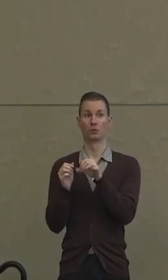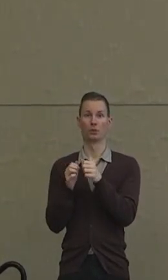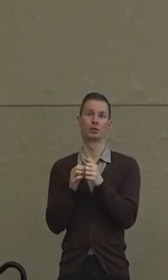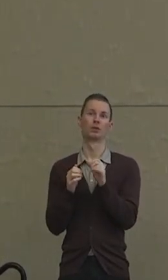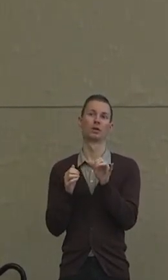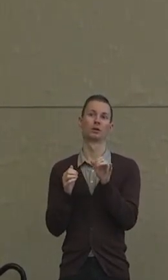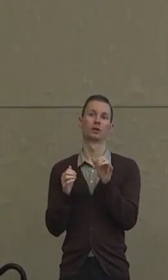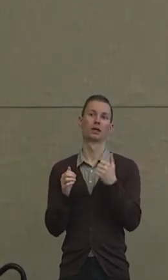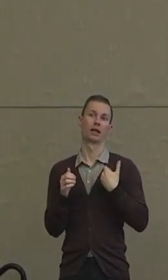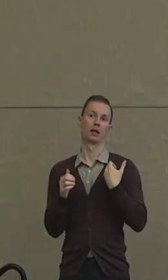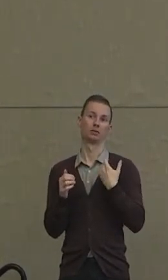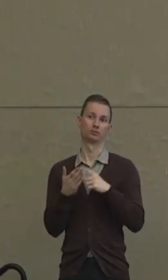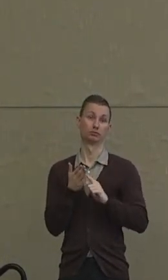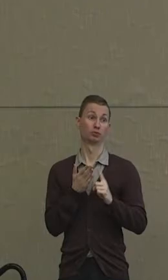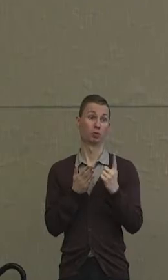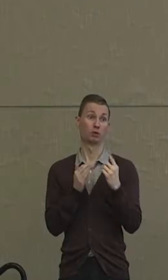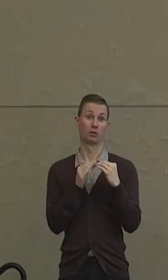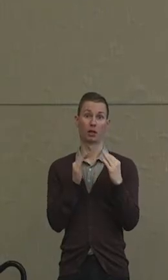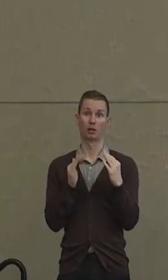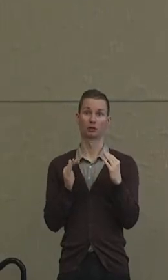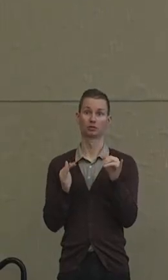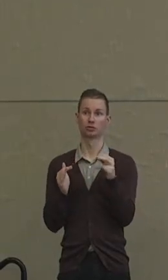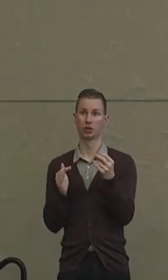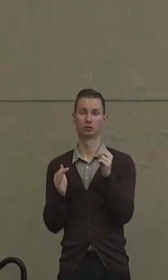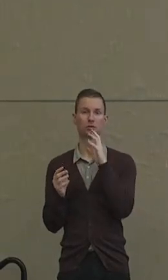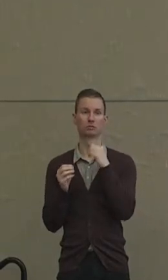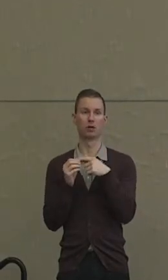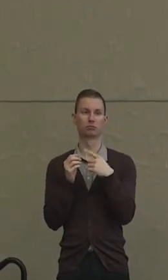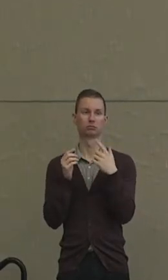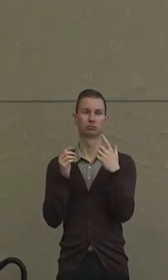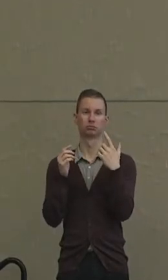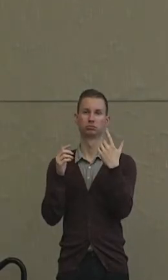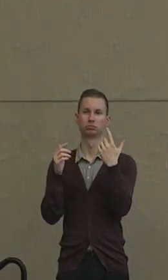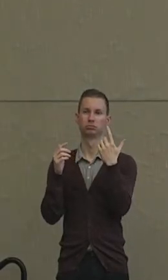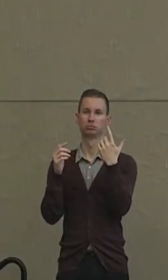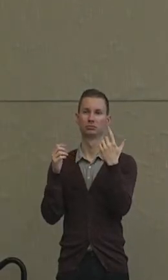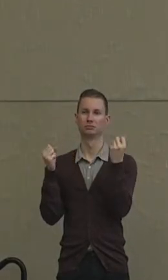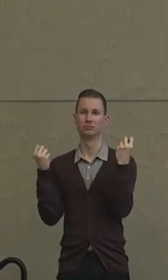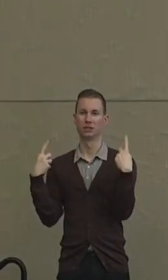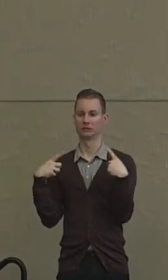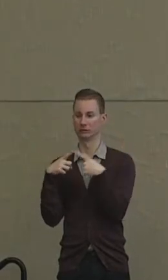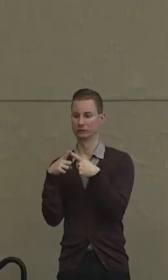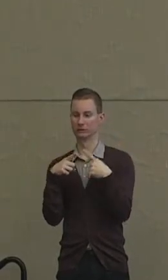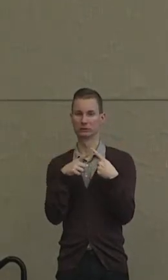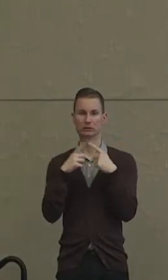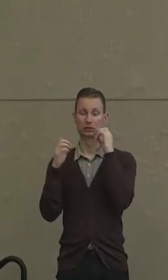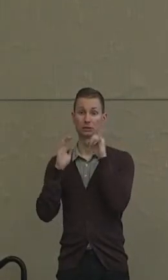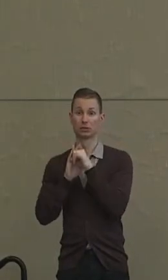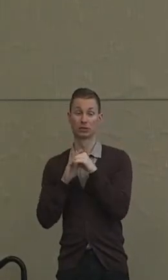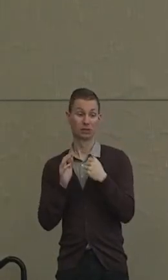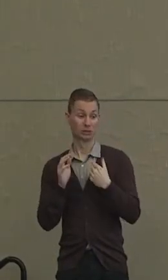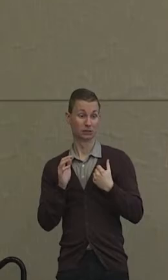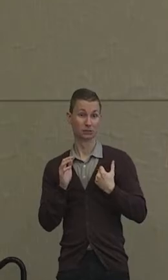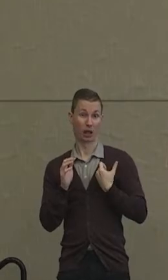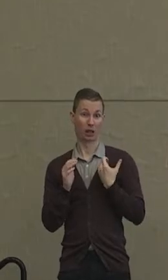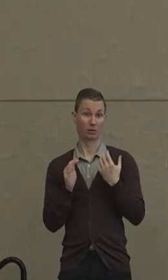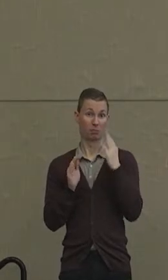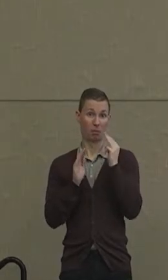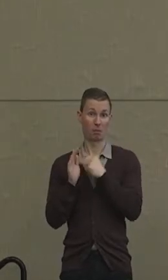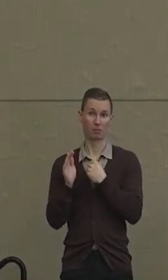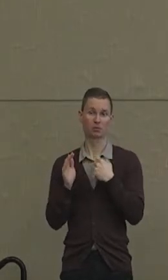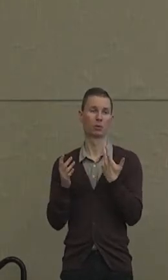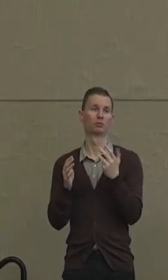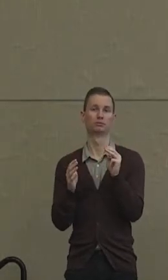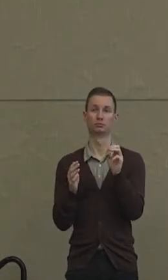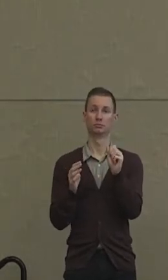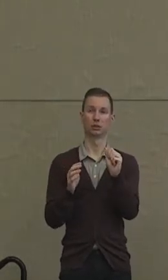with gang research. One of our colleagues, John Hagedorn, you know, he always talks about multiple conflicting identities. Gang member, you know, we have an image of, the